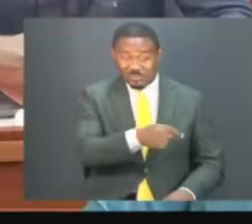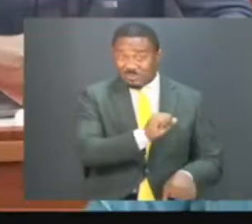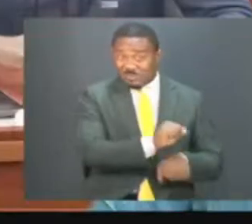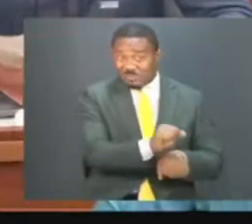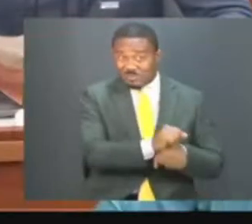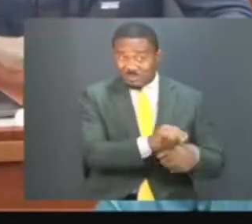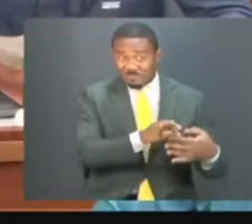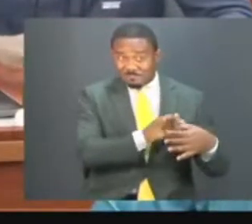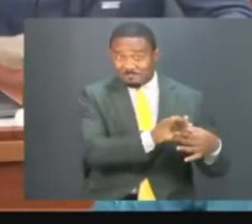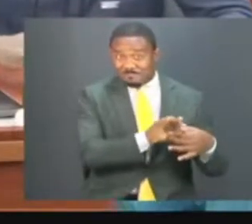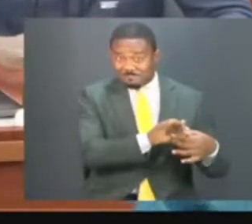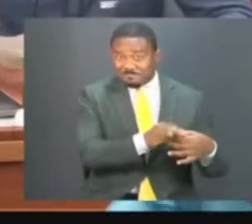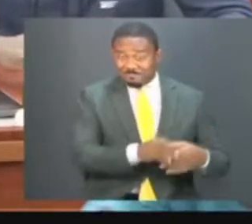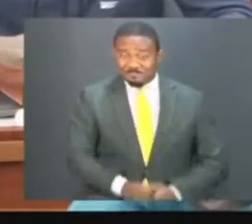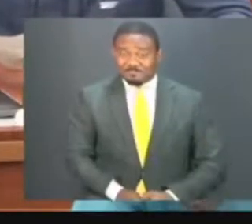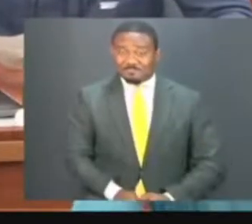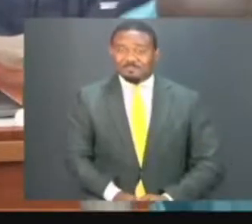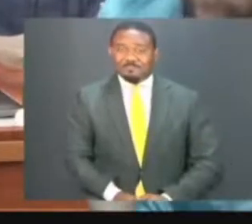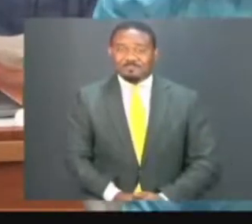tandem.